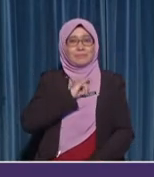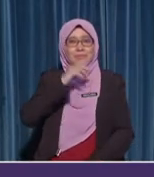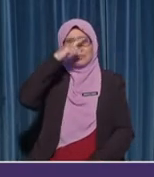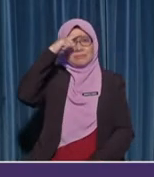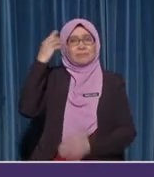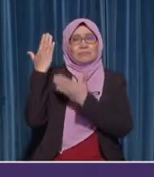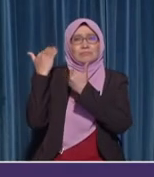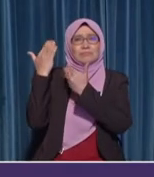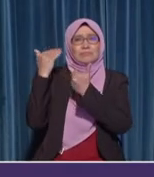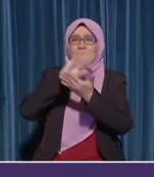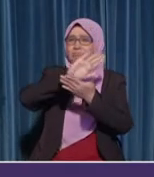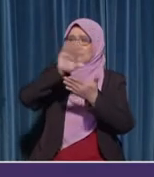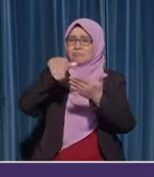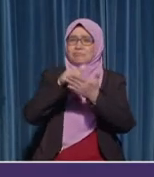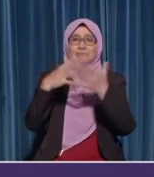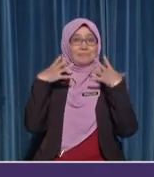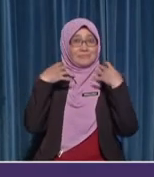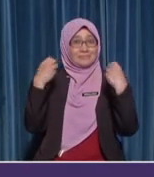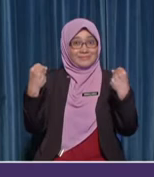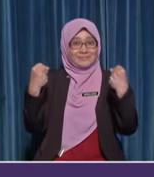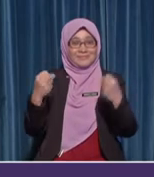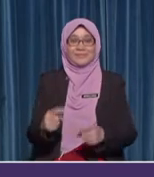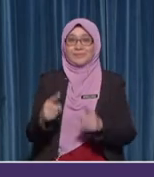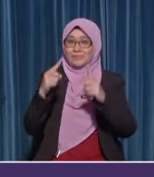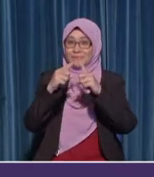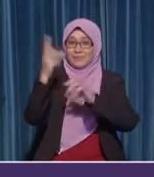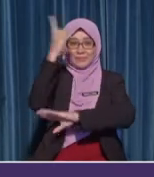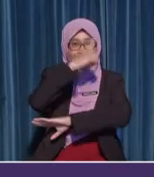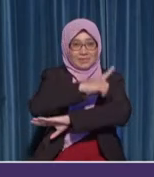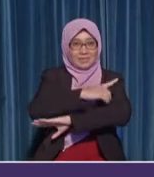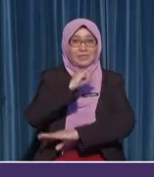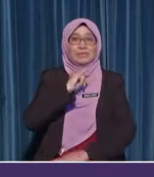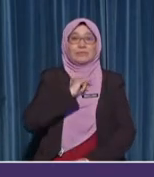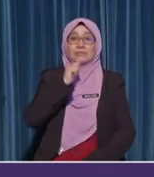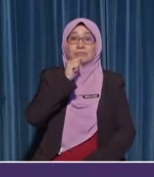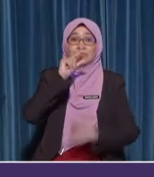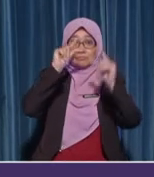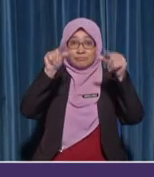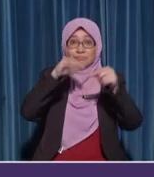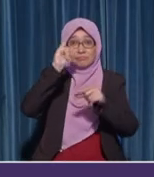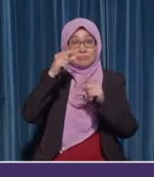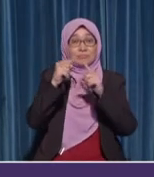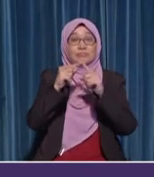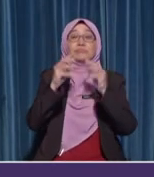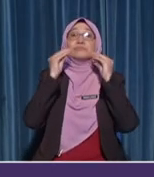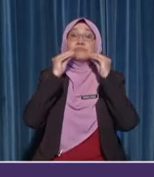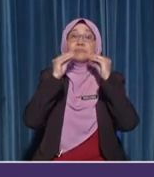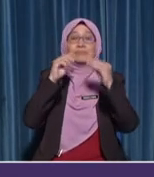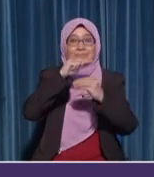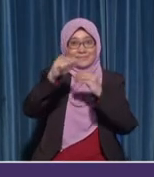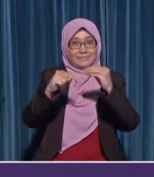hope you are doing well. Today, I am going to talk about